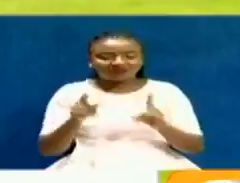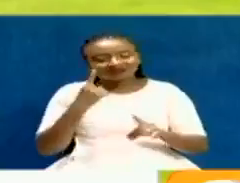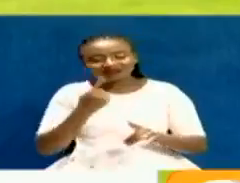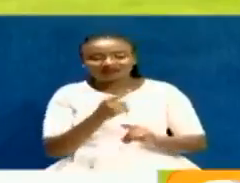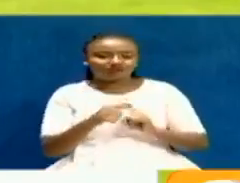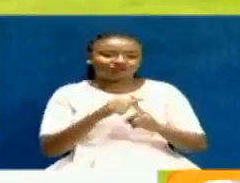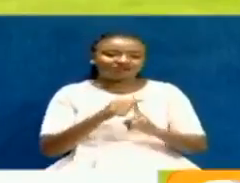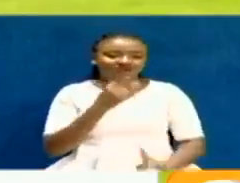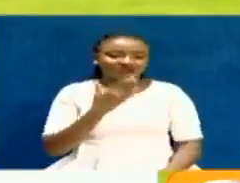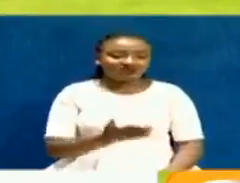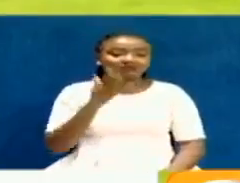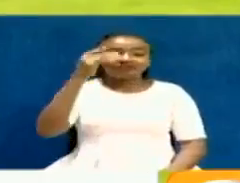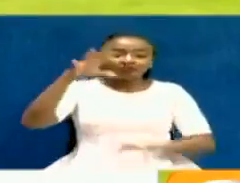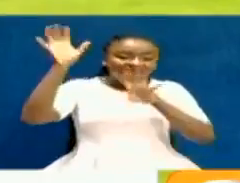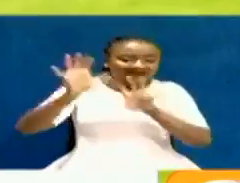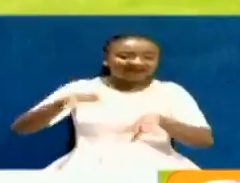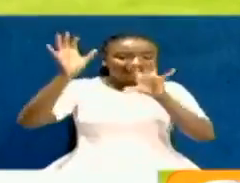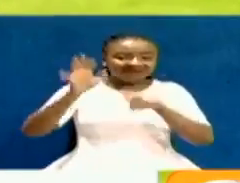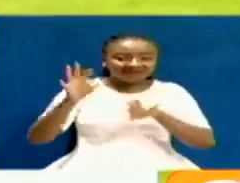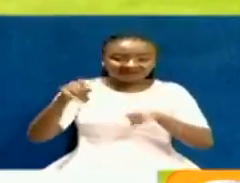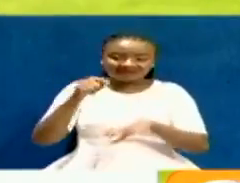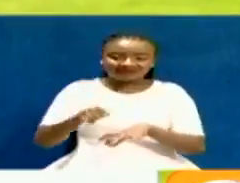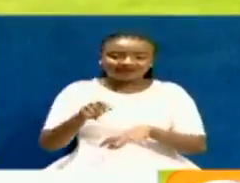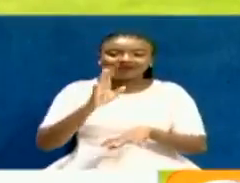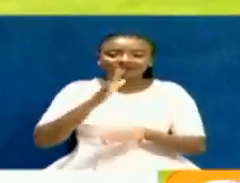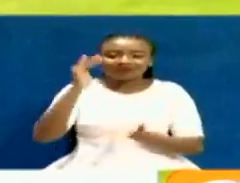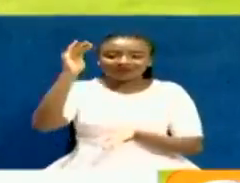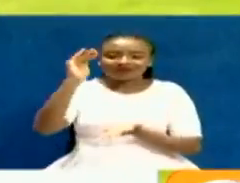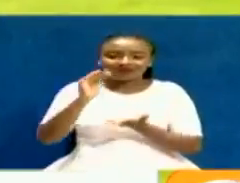sector. The heavy downpour expected to start declining in the next